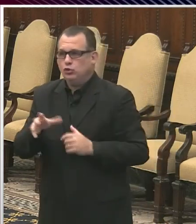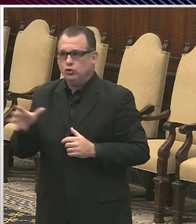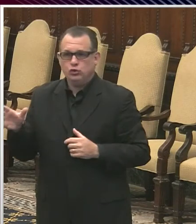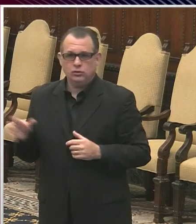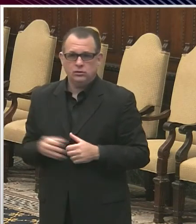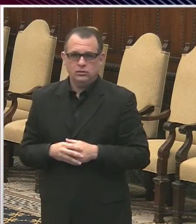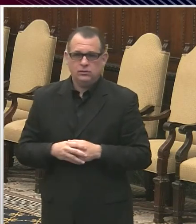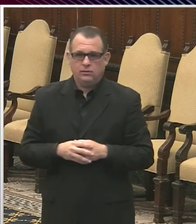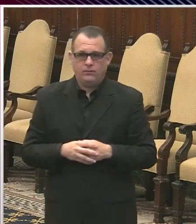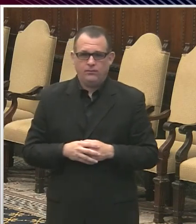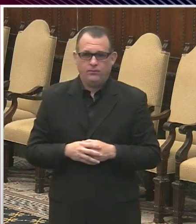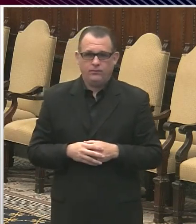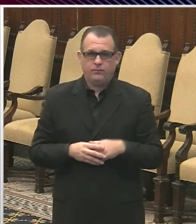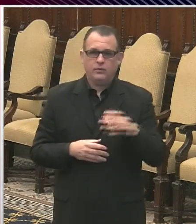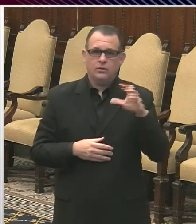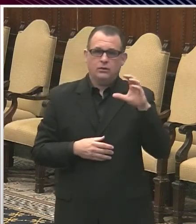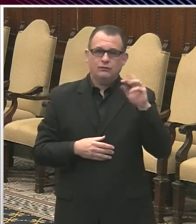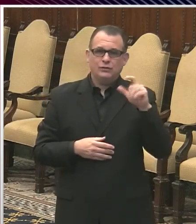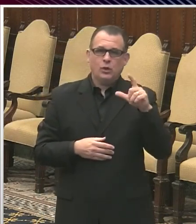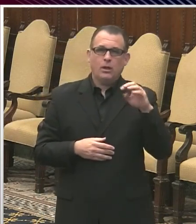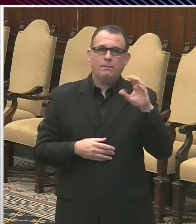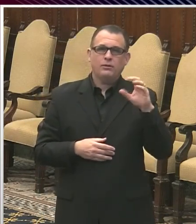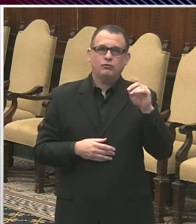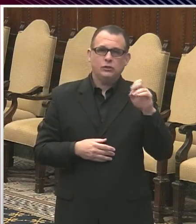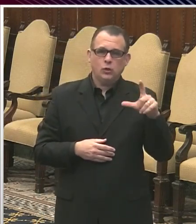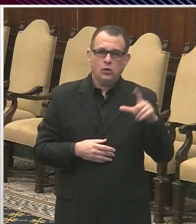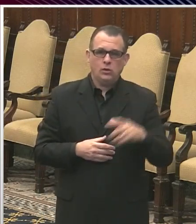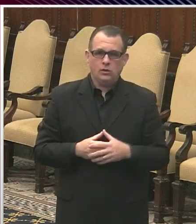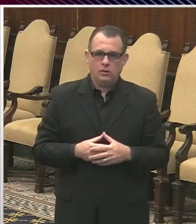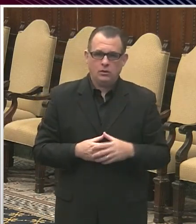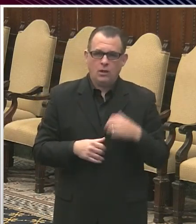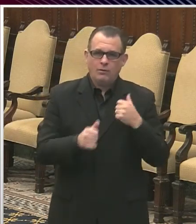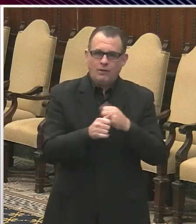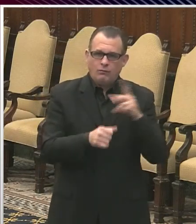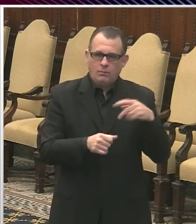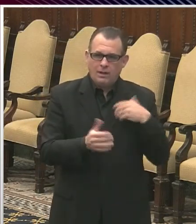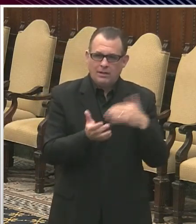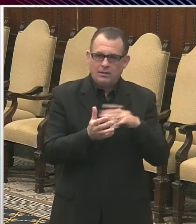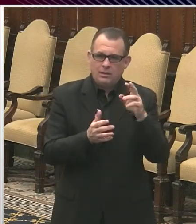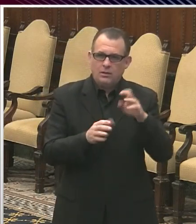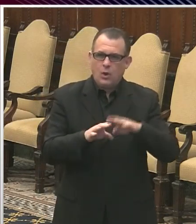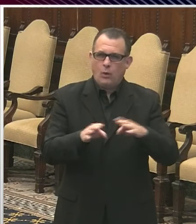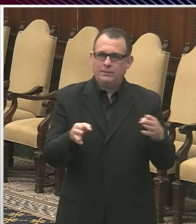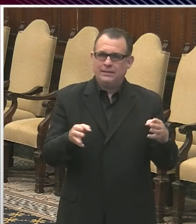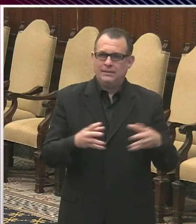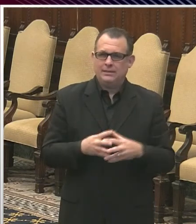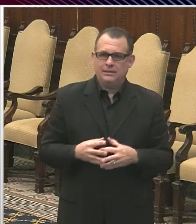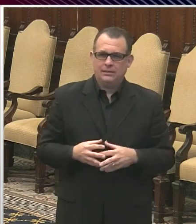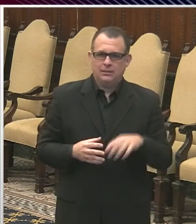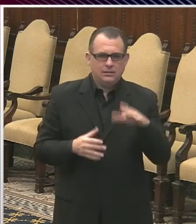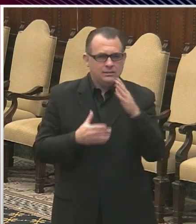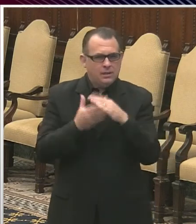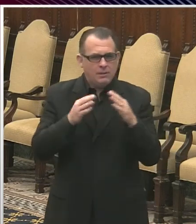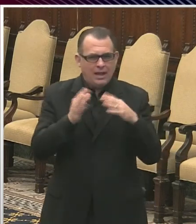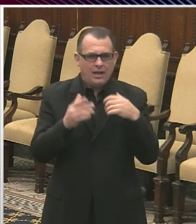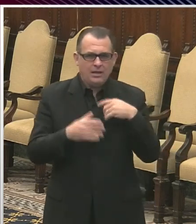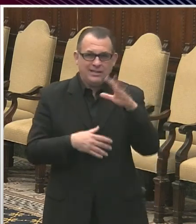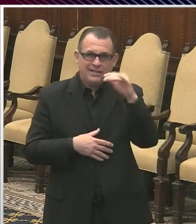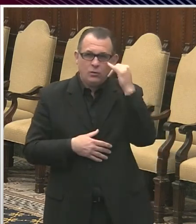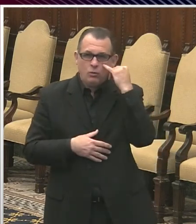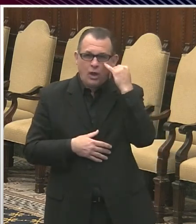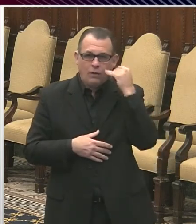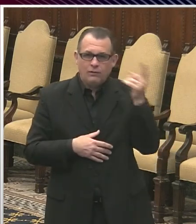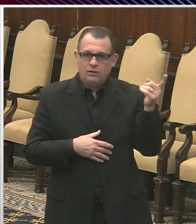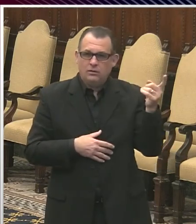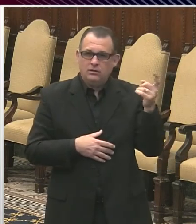Hi. Following up on my questions about reopening, some of my colleagues at the Inquirer have just published